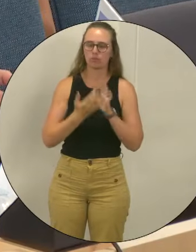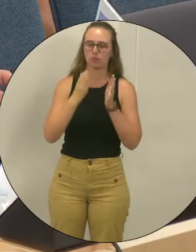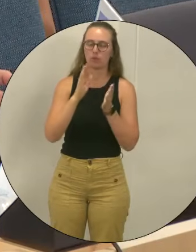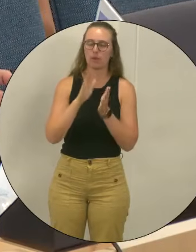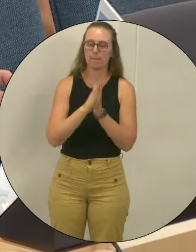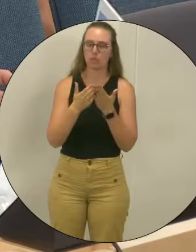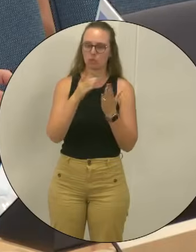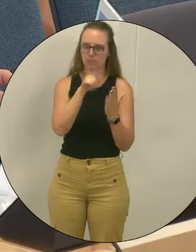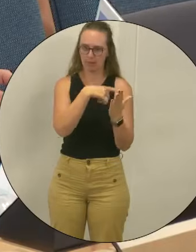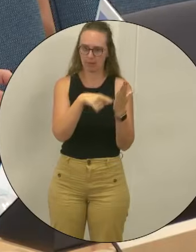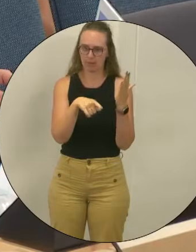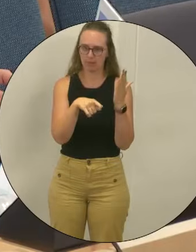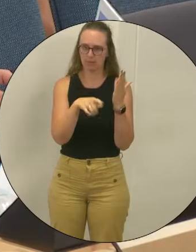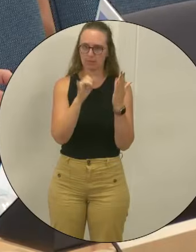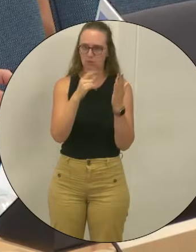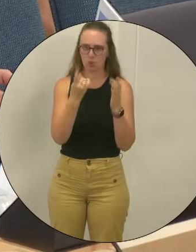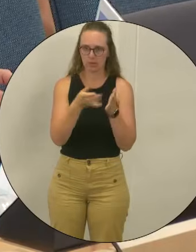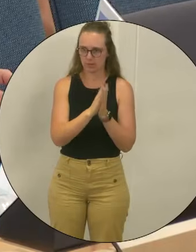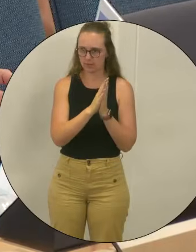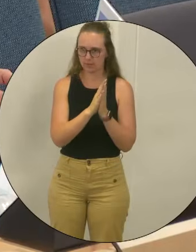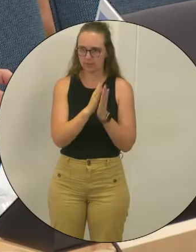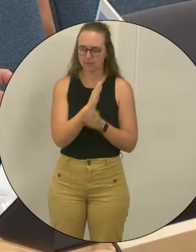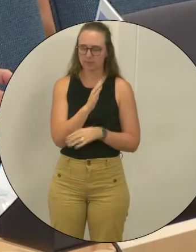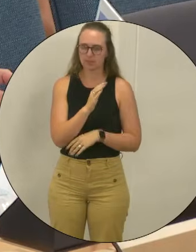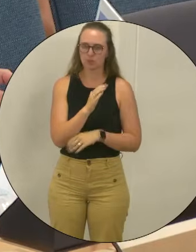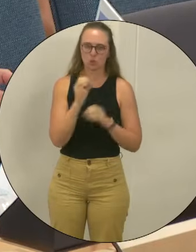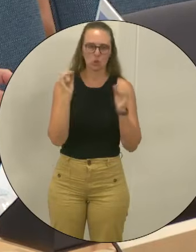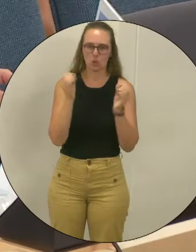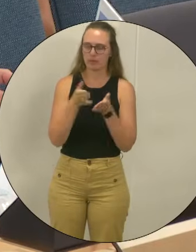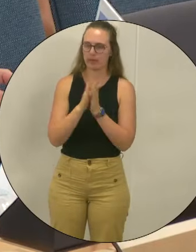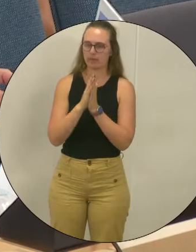banning, which is always asked. No one is